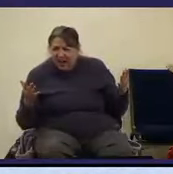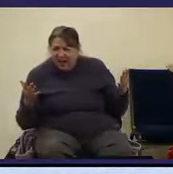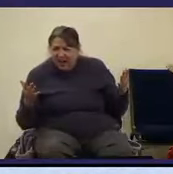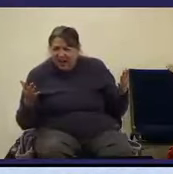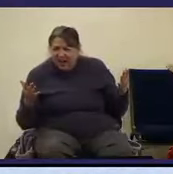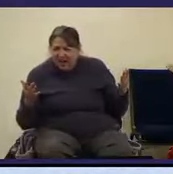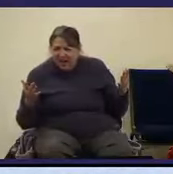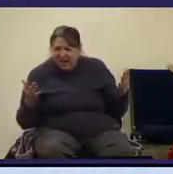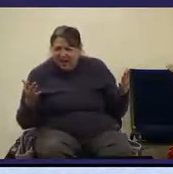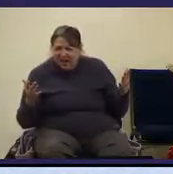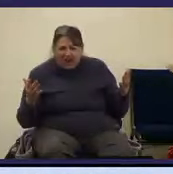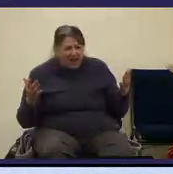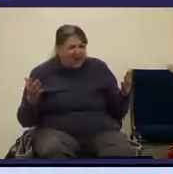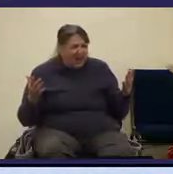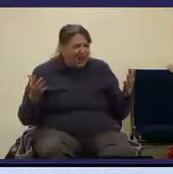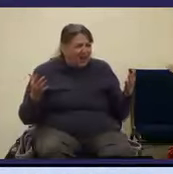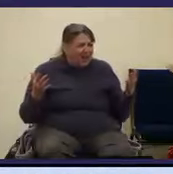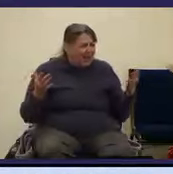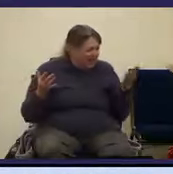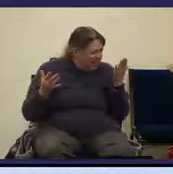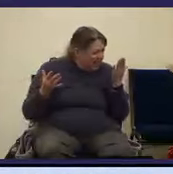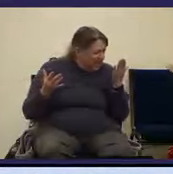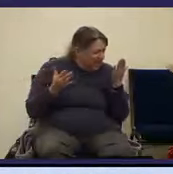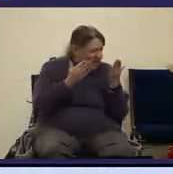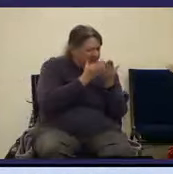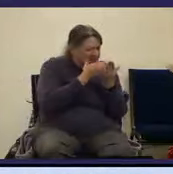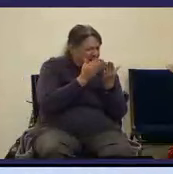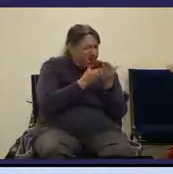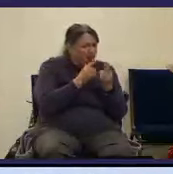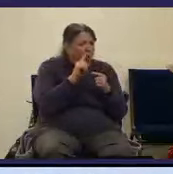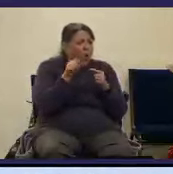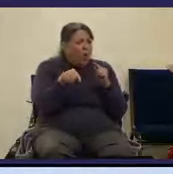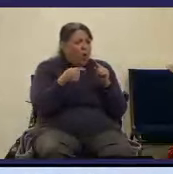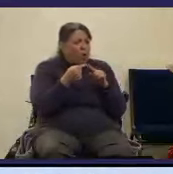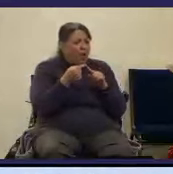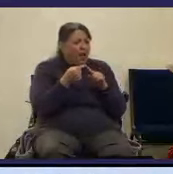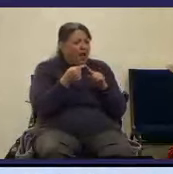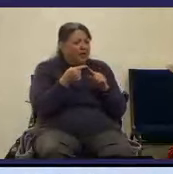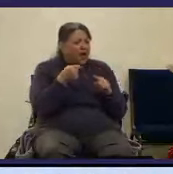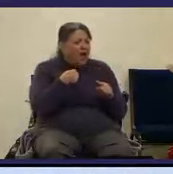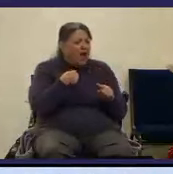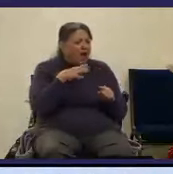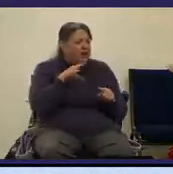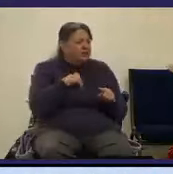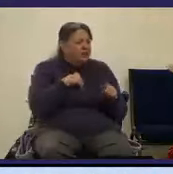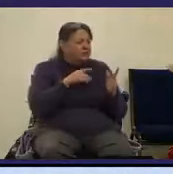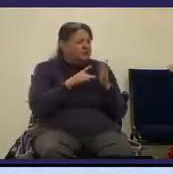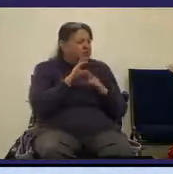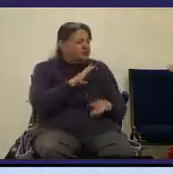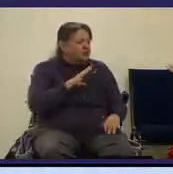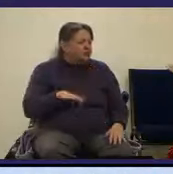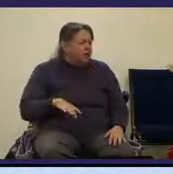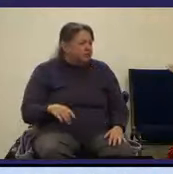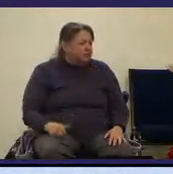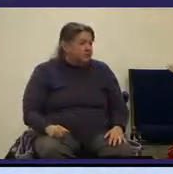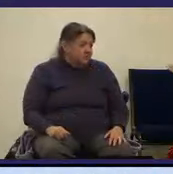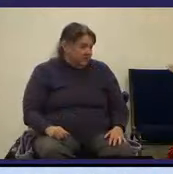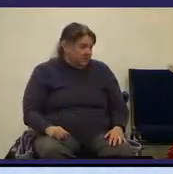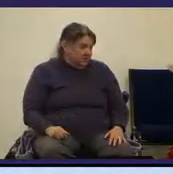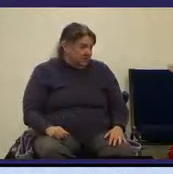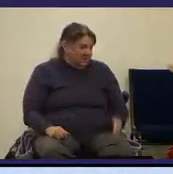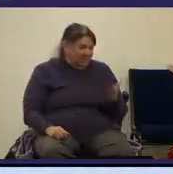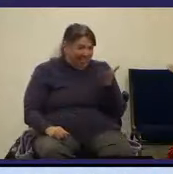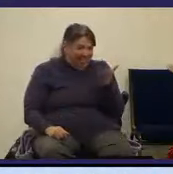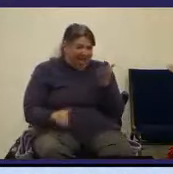I didn't see something that said date of your assurance of heaven. I didn't see